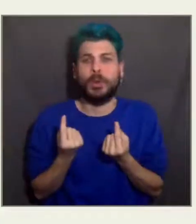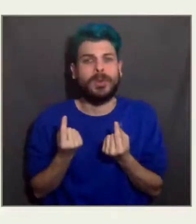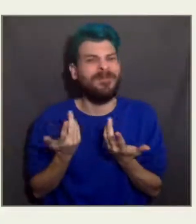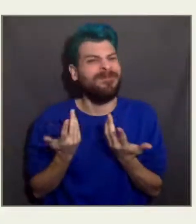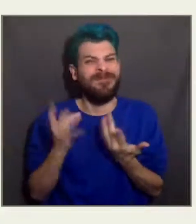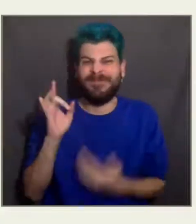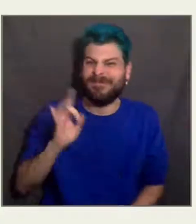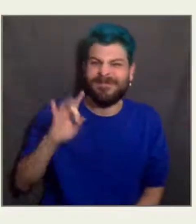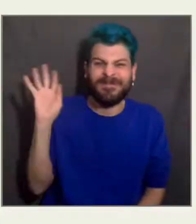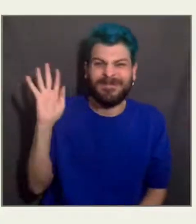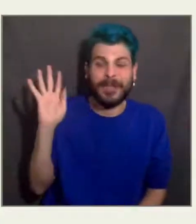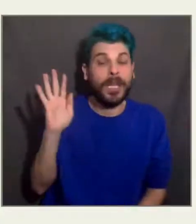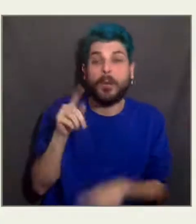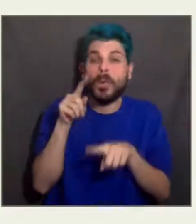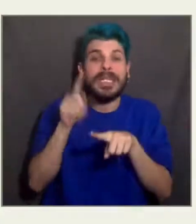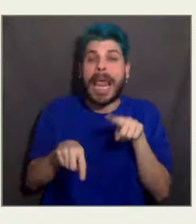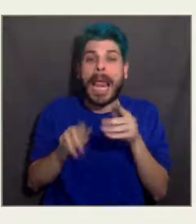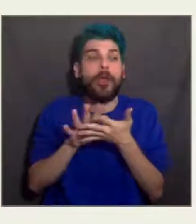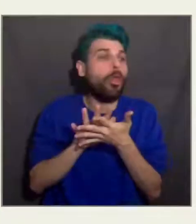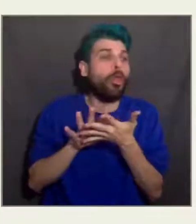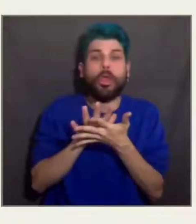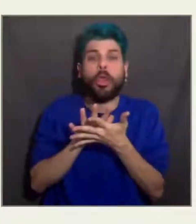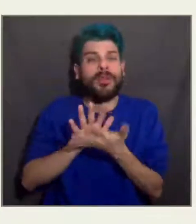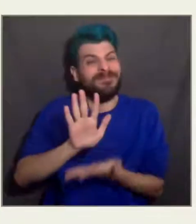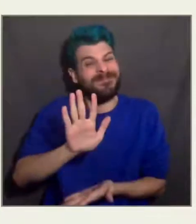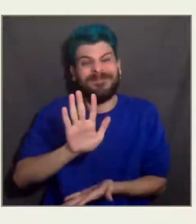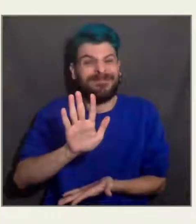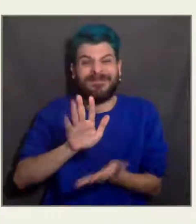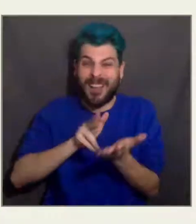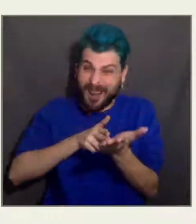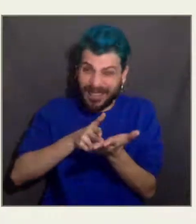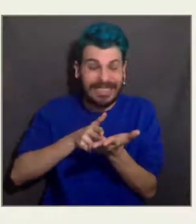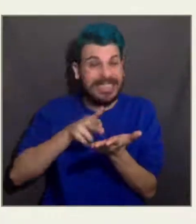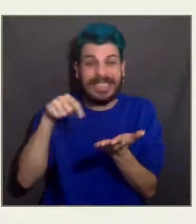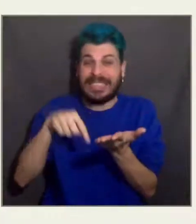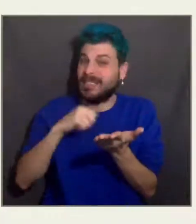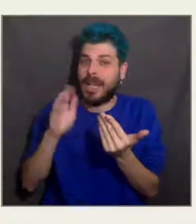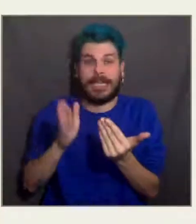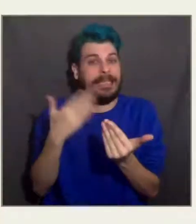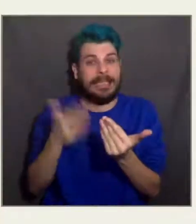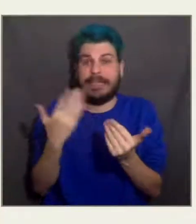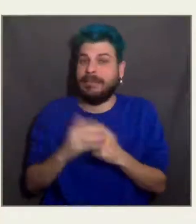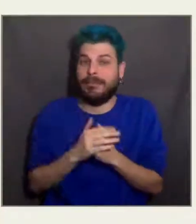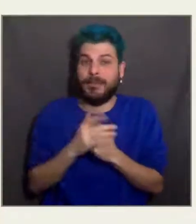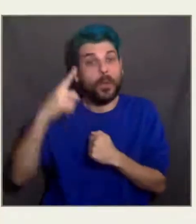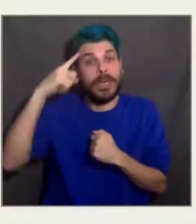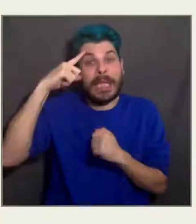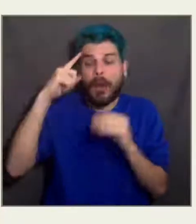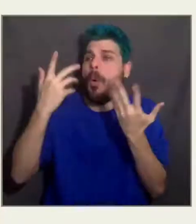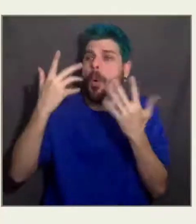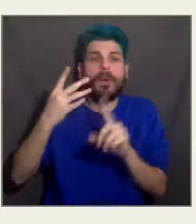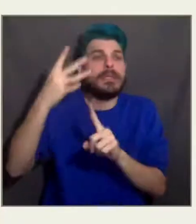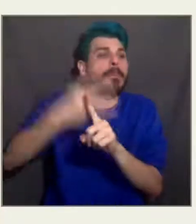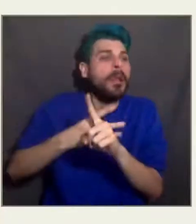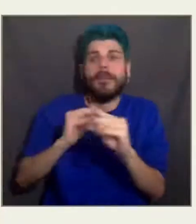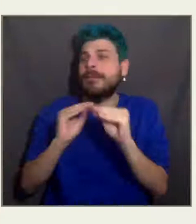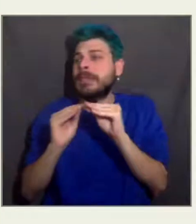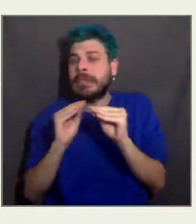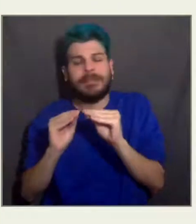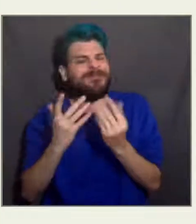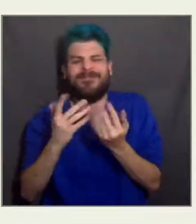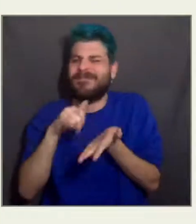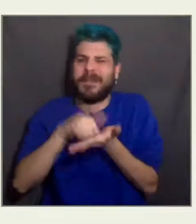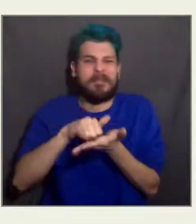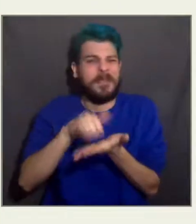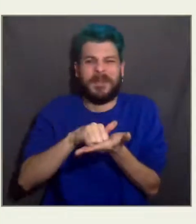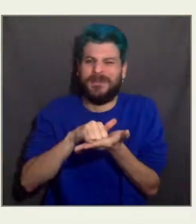situation. This isn't easy, and we won't end homelessness in the next 6 months. We are suffering the consequences of